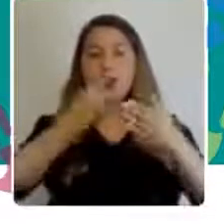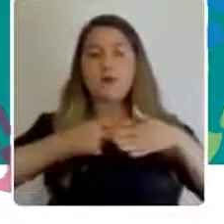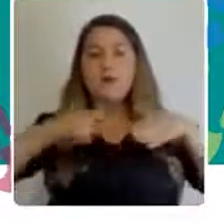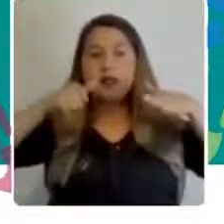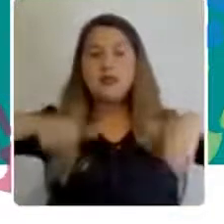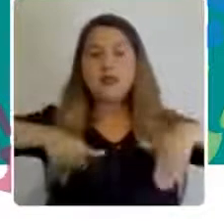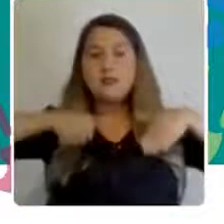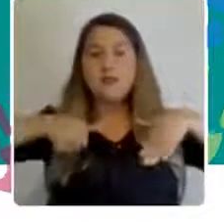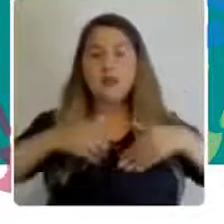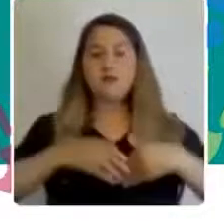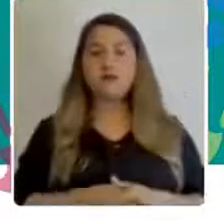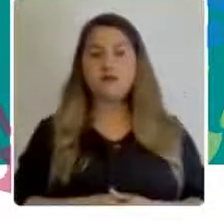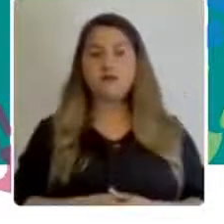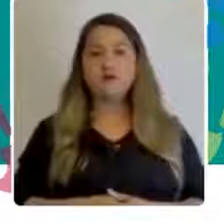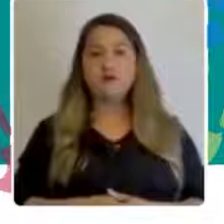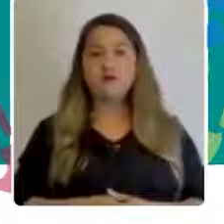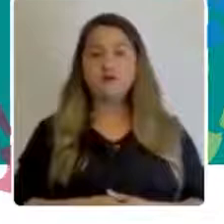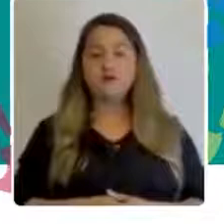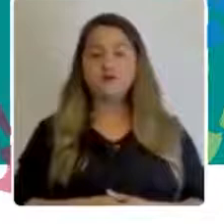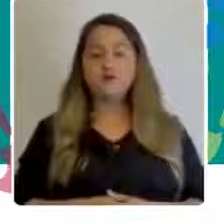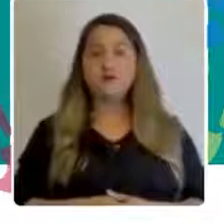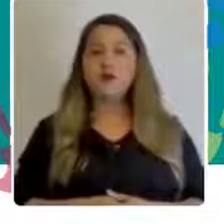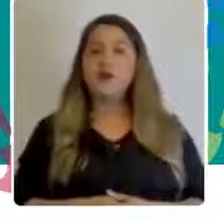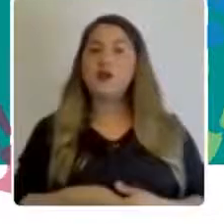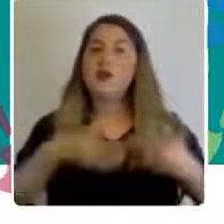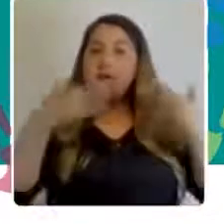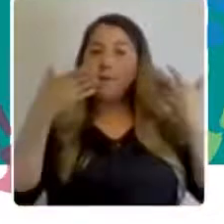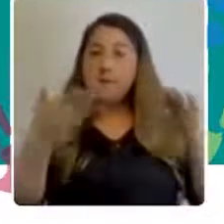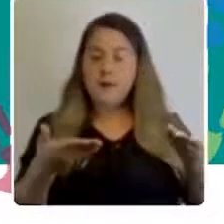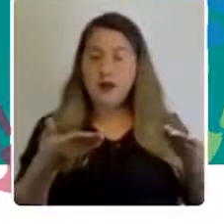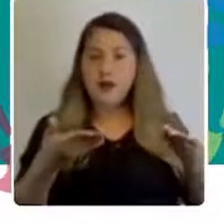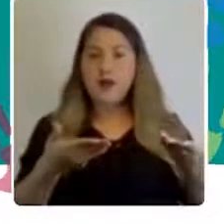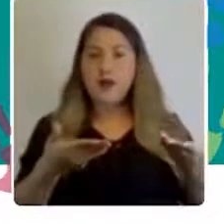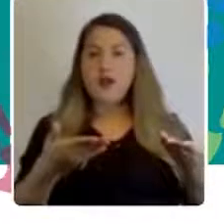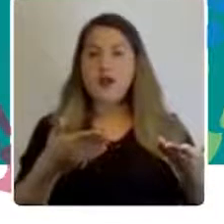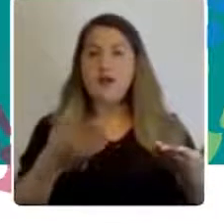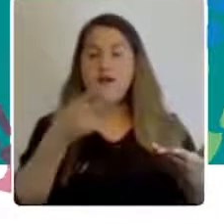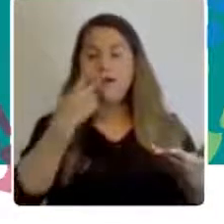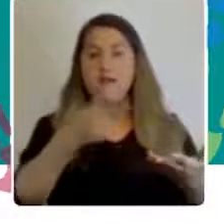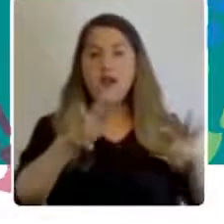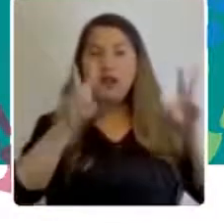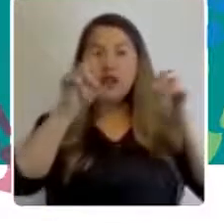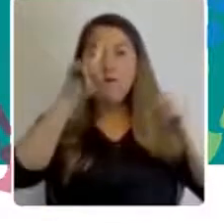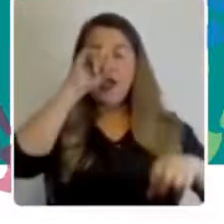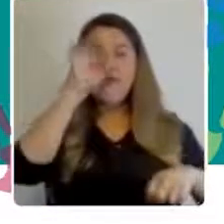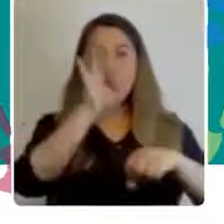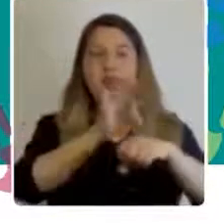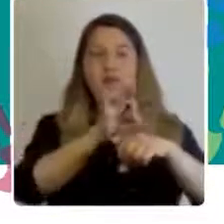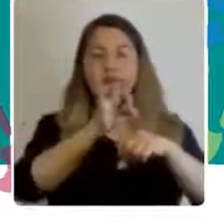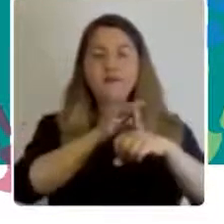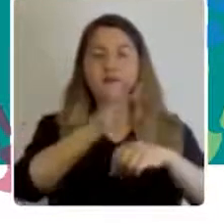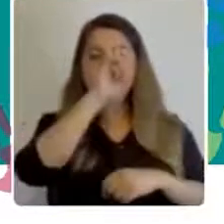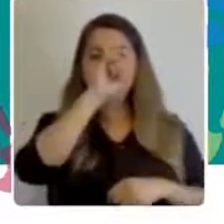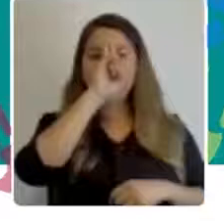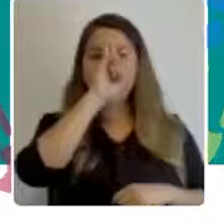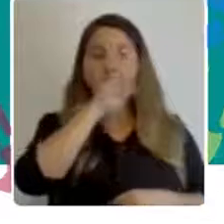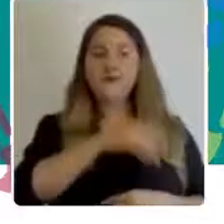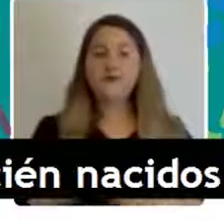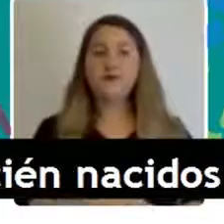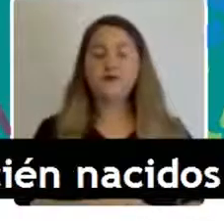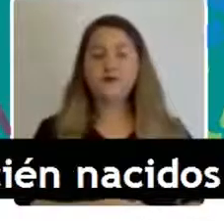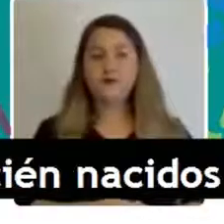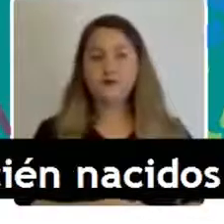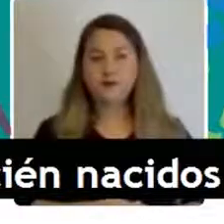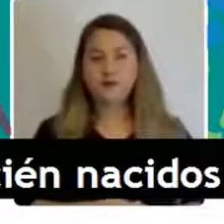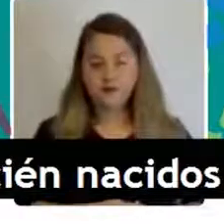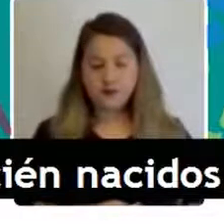newborn rare metabolic diseases, more than 45 metabolic diseases. This is very